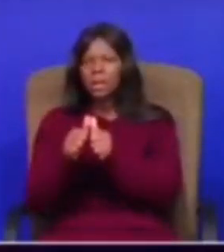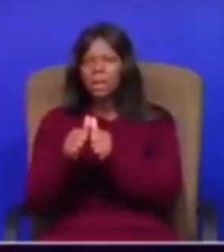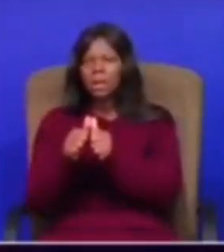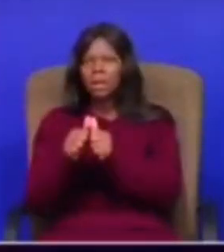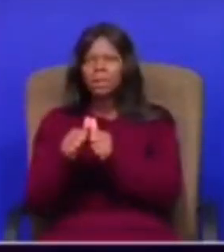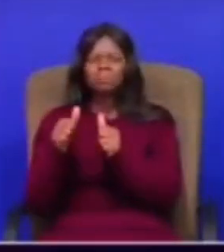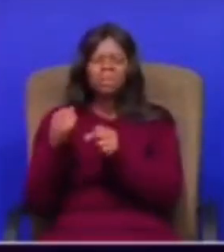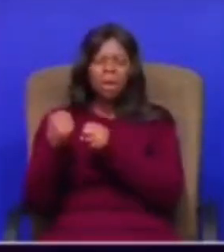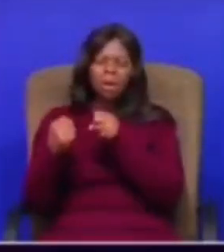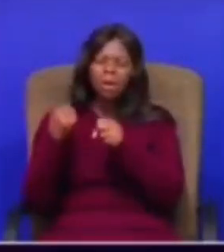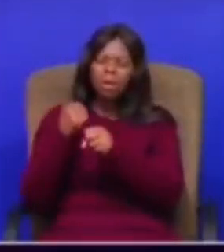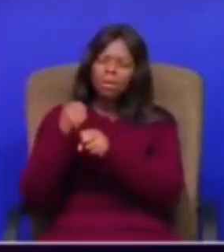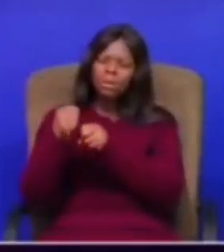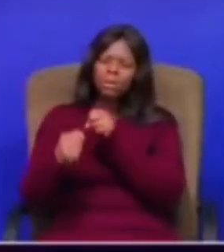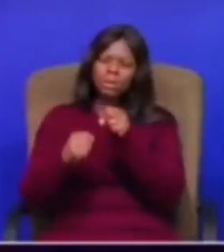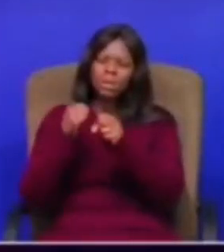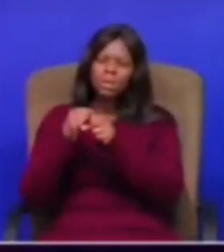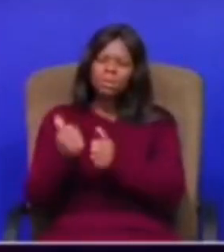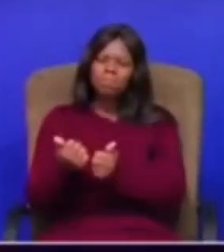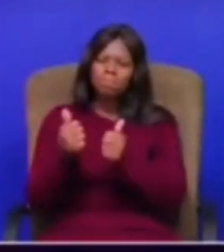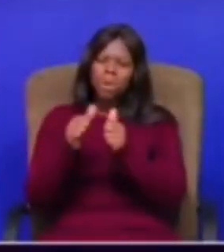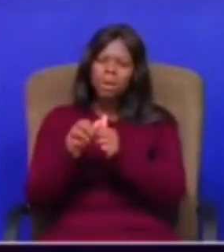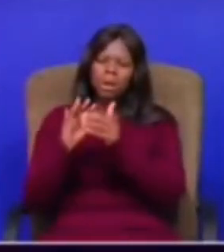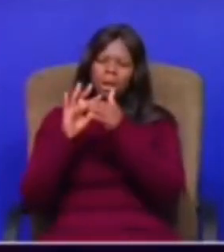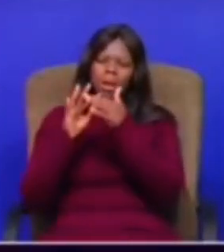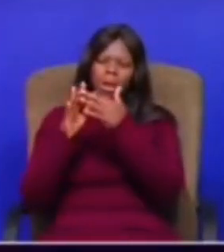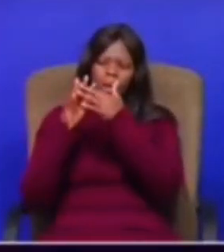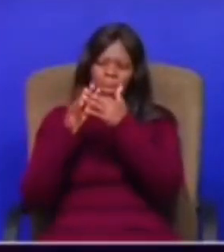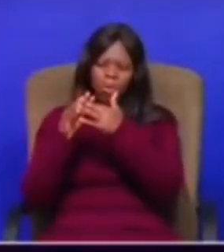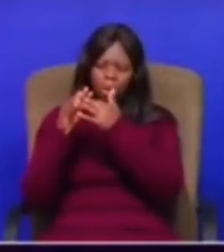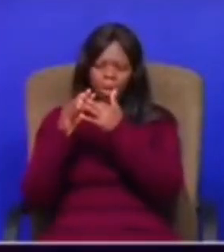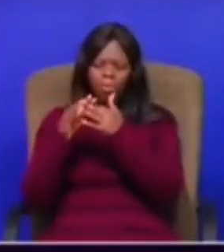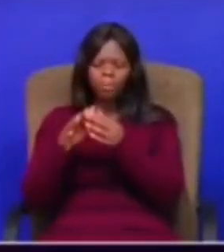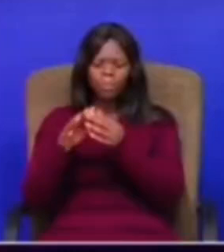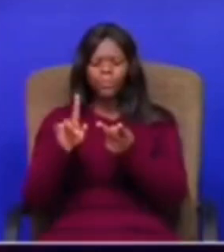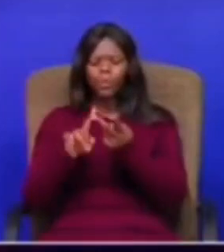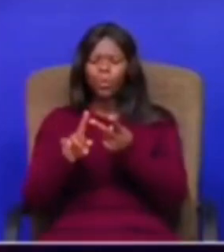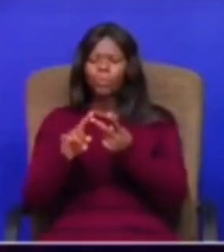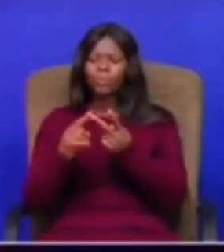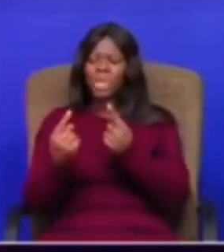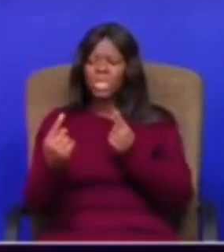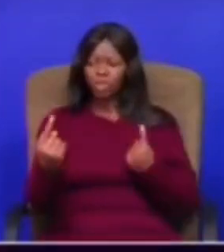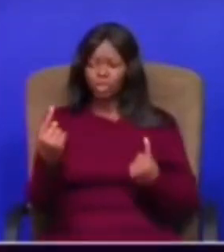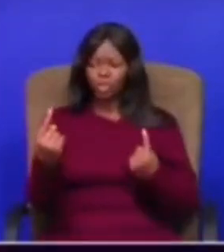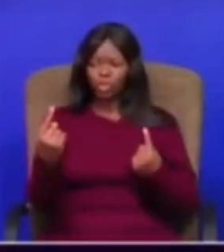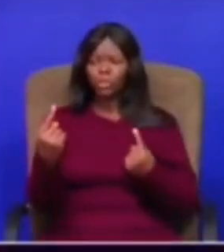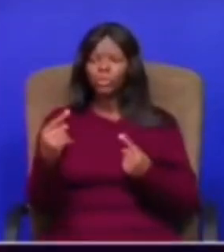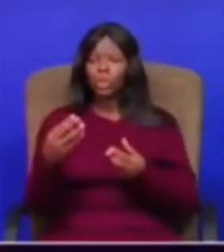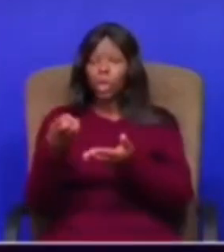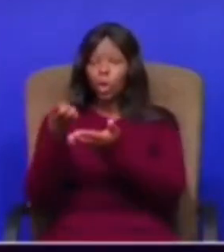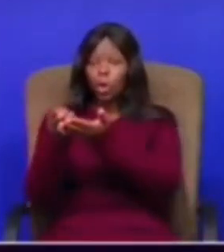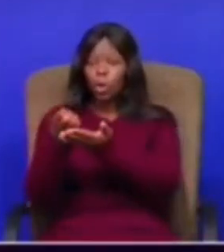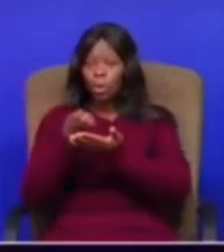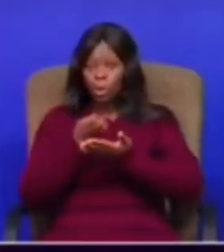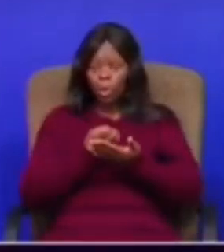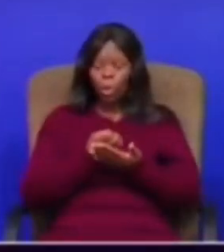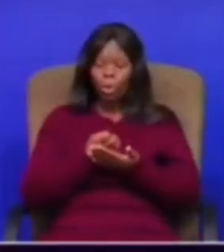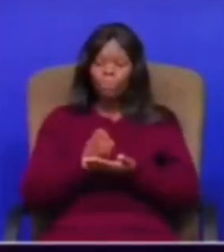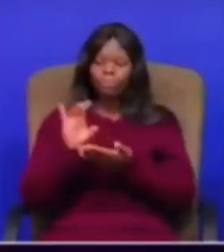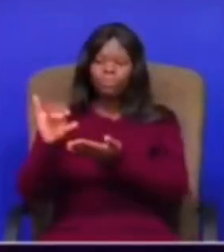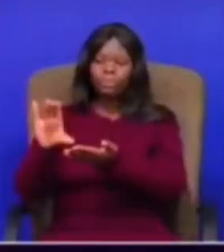over many years and where we invest in each other's economies. The United States has